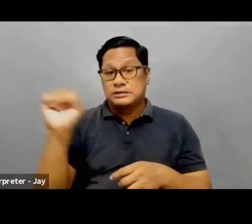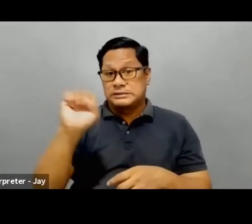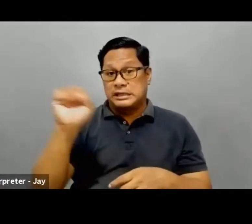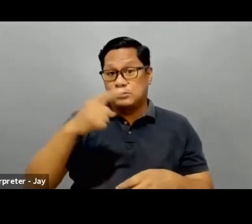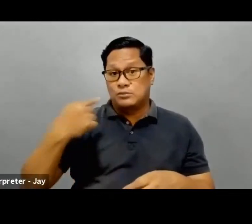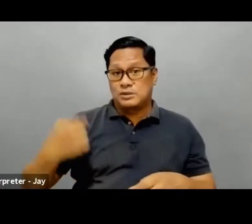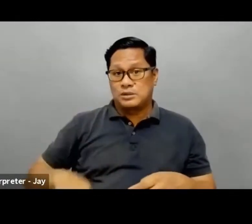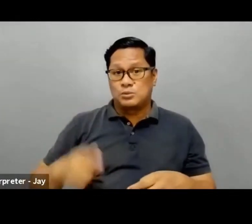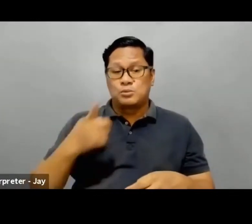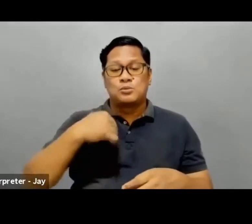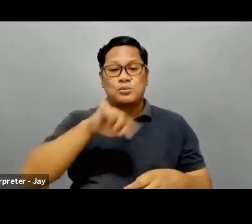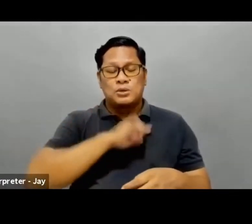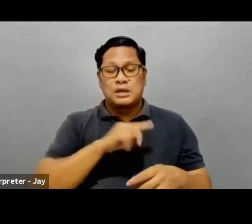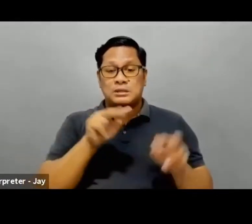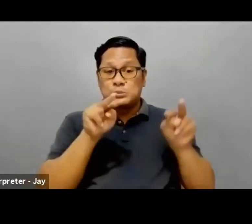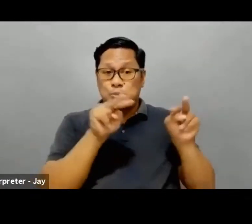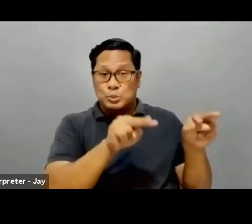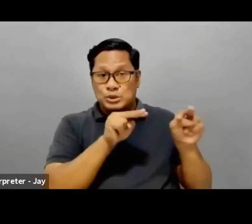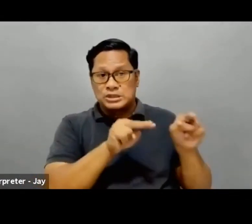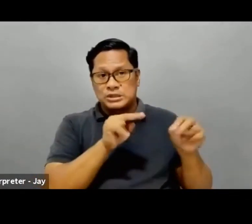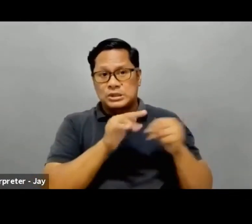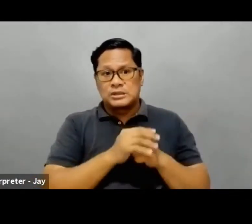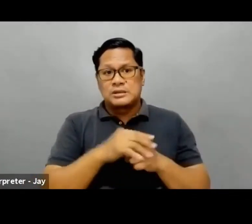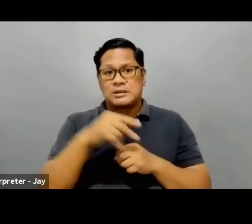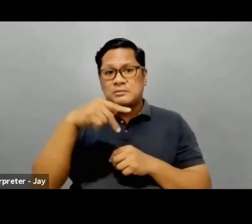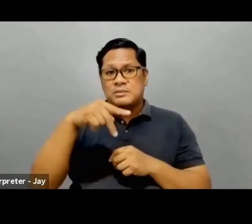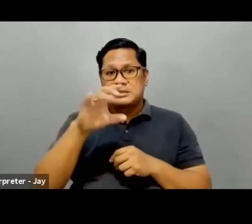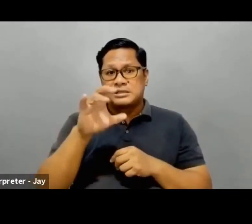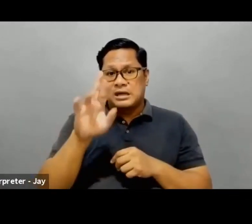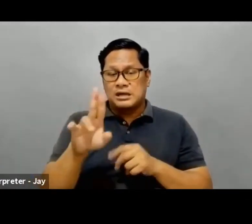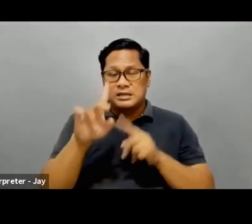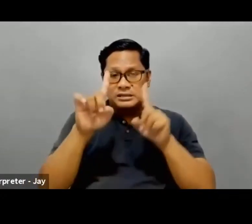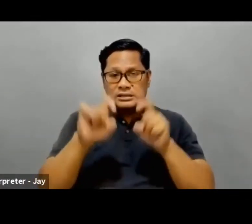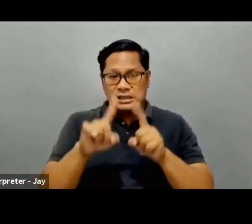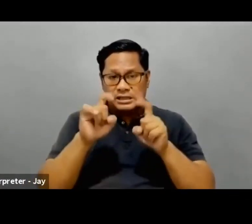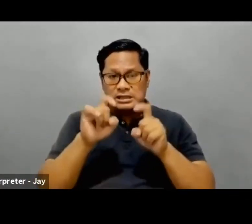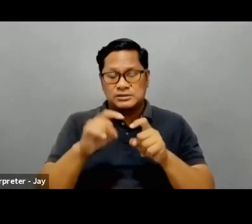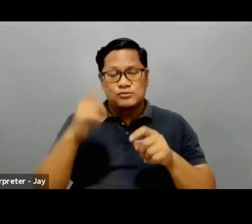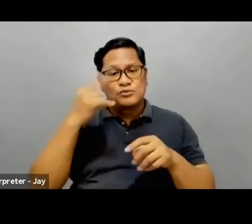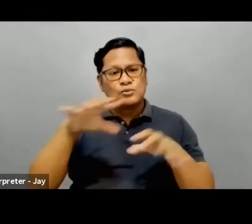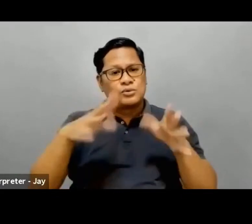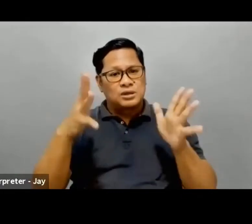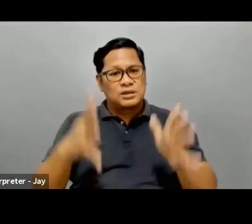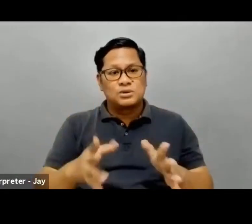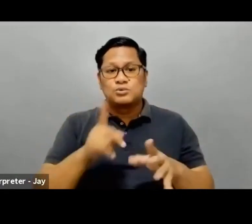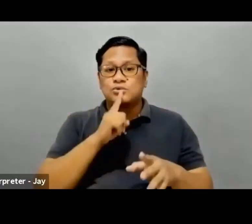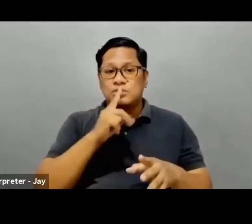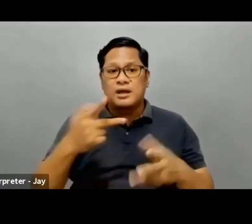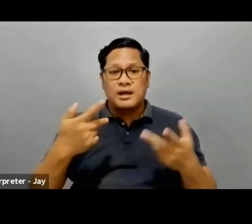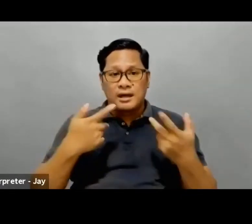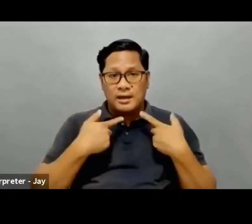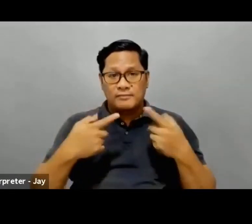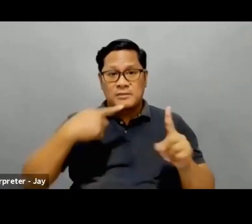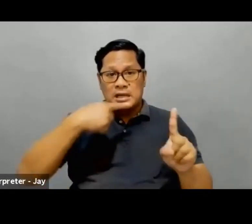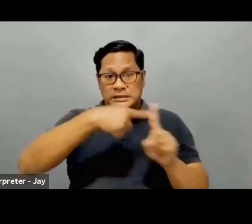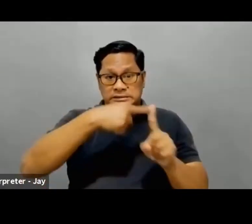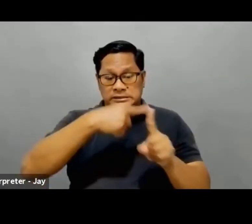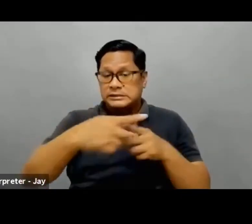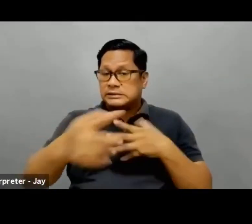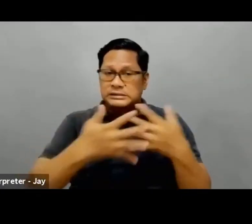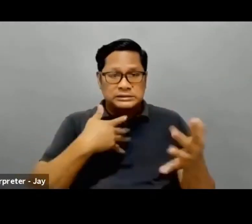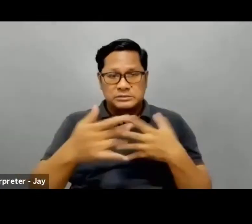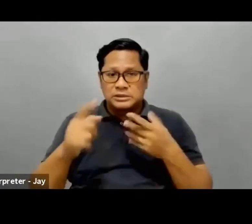We are now monitoring PCR tests nga sa hospital employees and several of them have come out positive despite